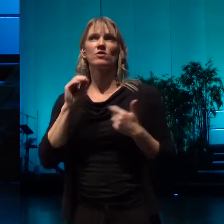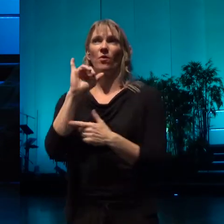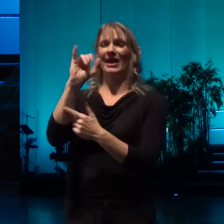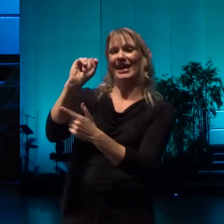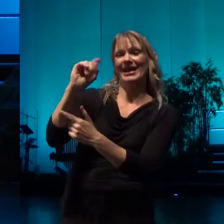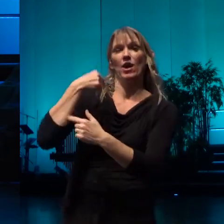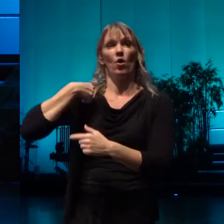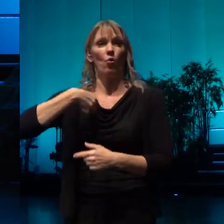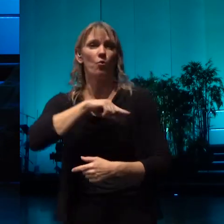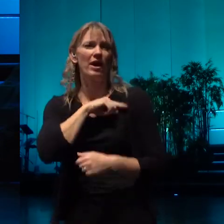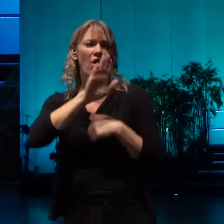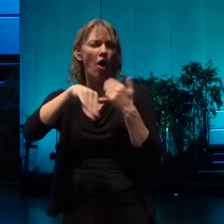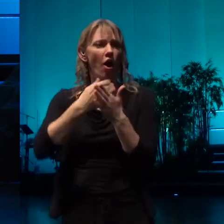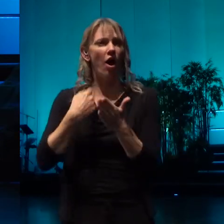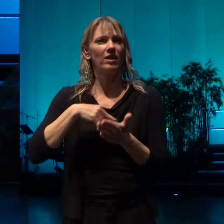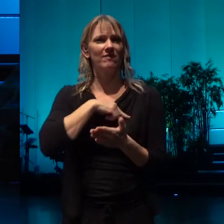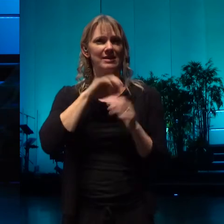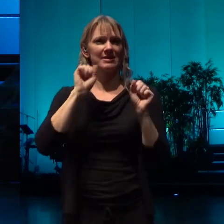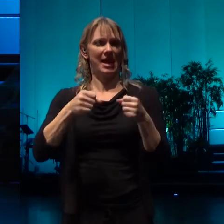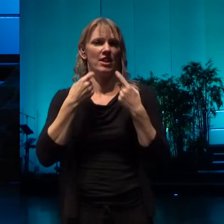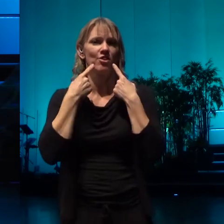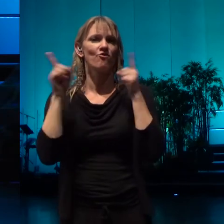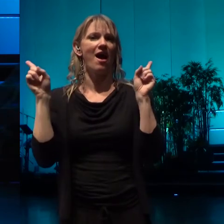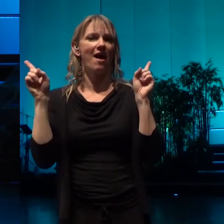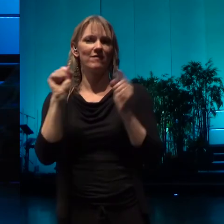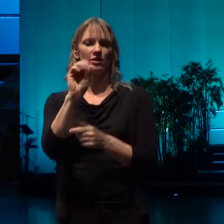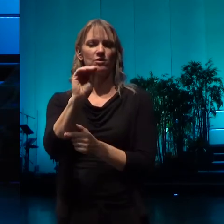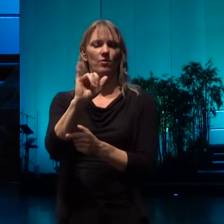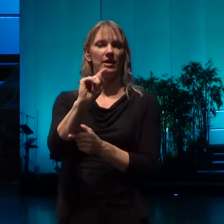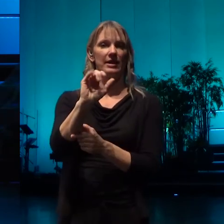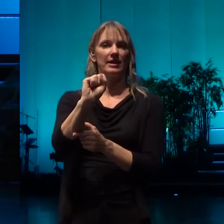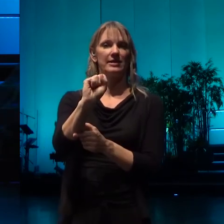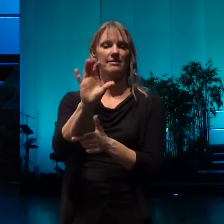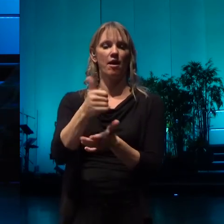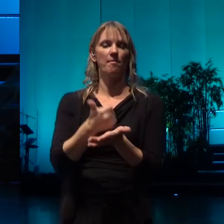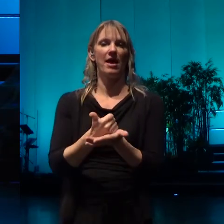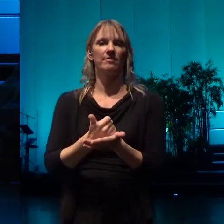we and all of us may thrive. And so it is.